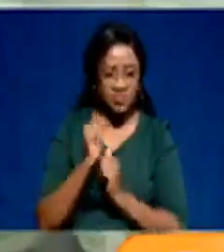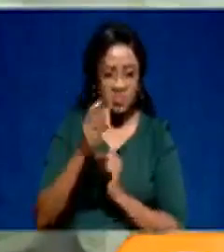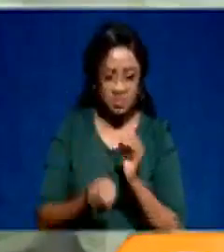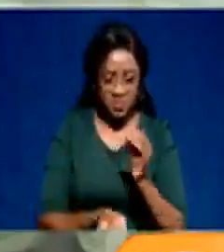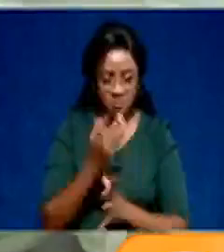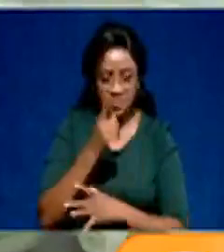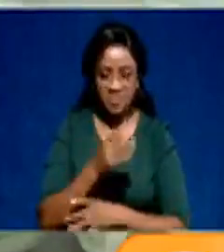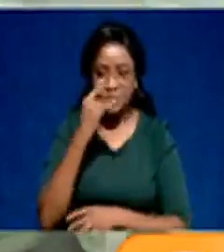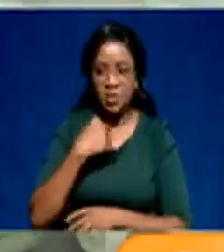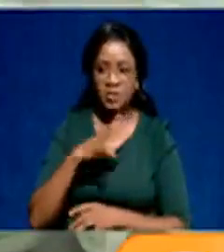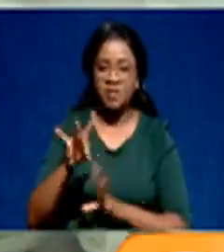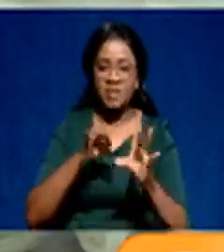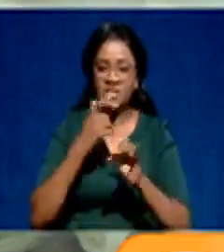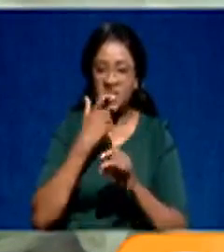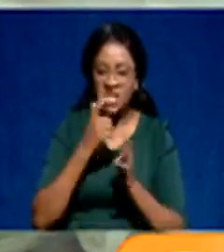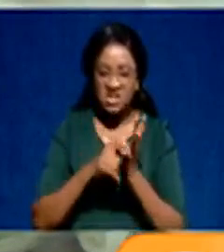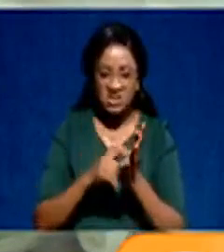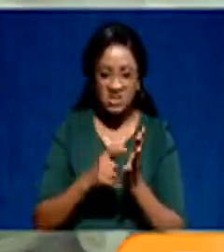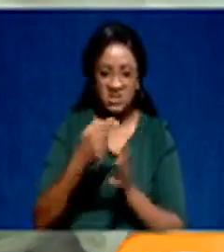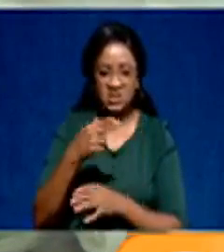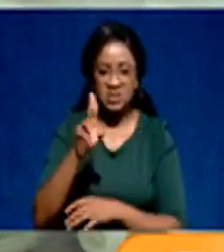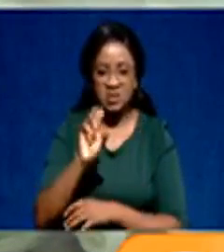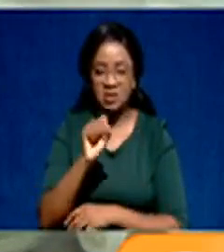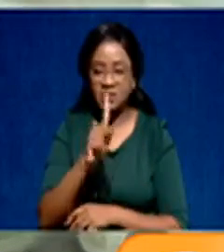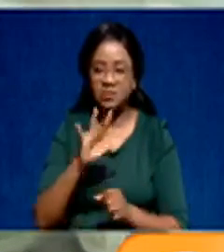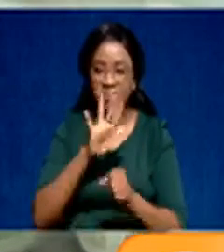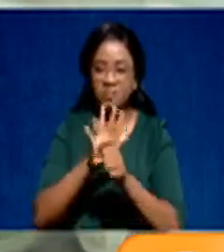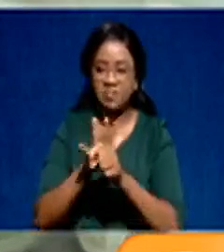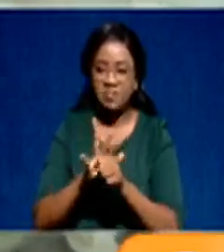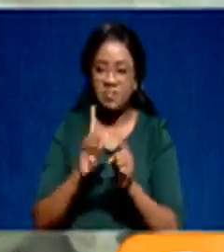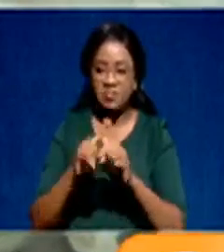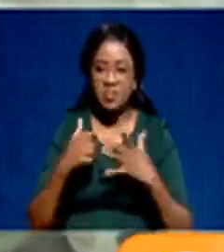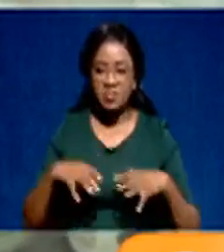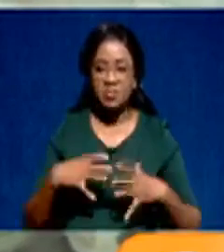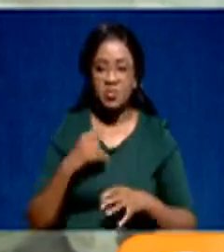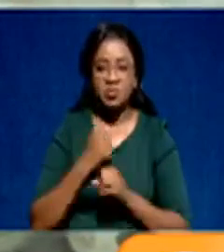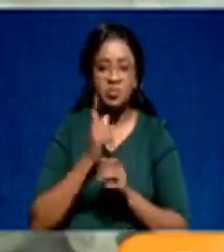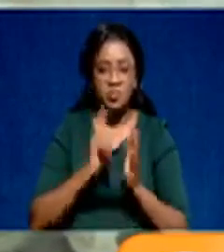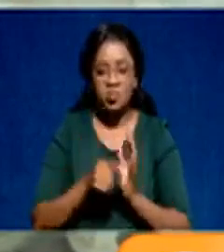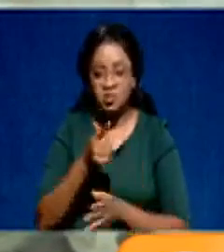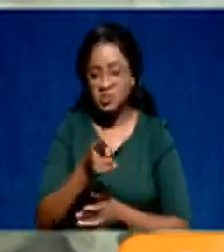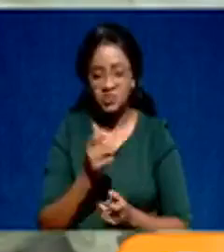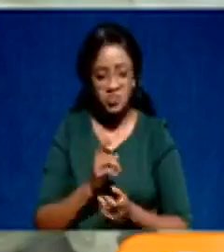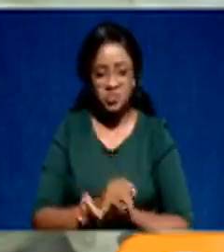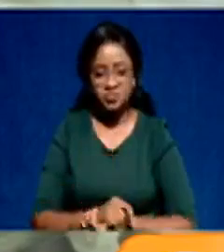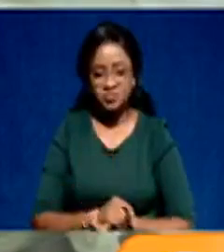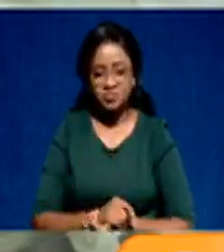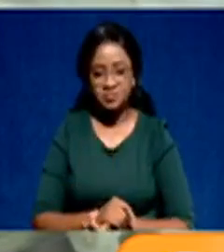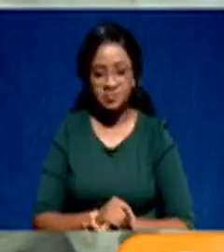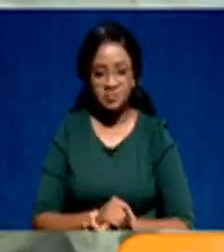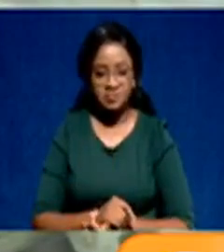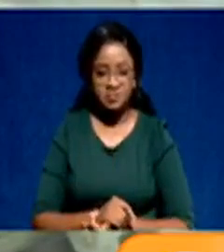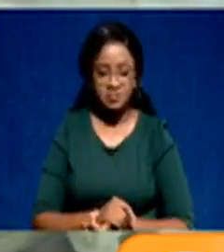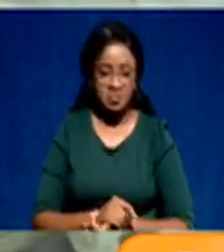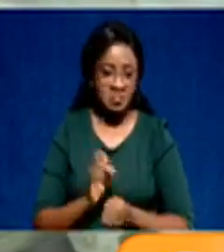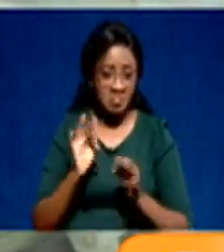I found mountains of rice husks and I was like, what do people exactly do with these rice husks? So I say,